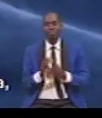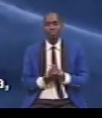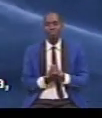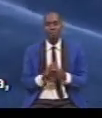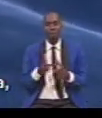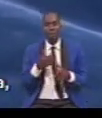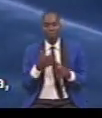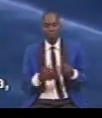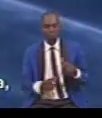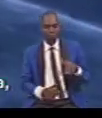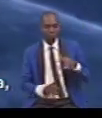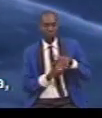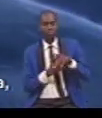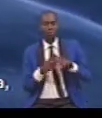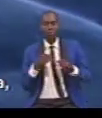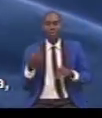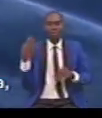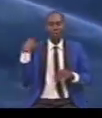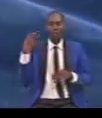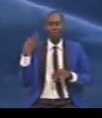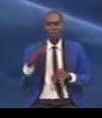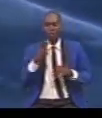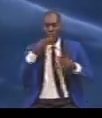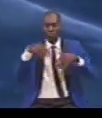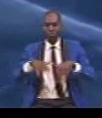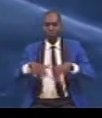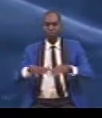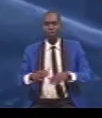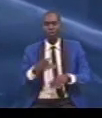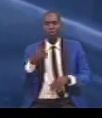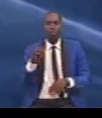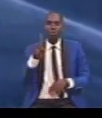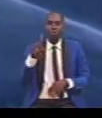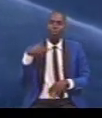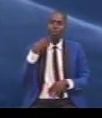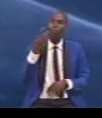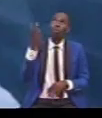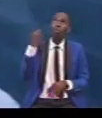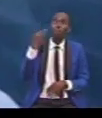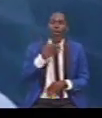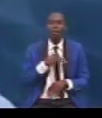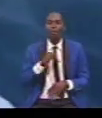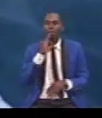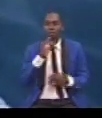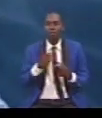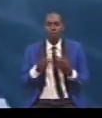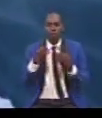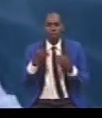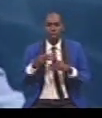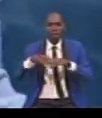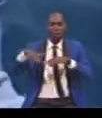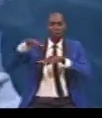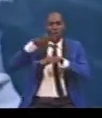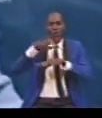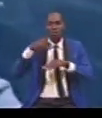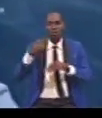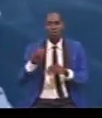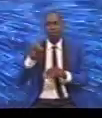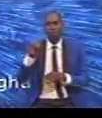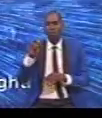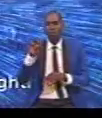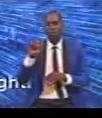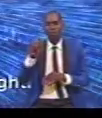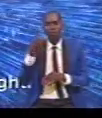Then came the master of ocean and sea, the one who was and is to come. Above him, the dove for a